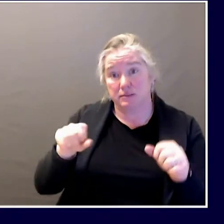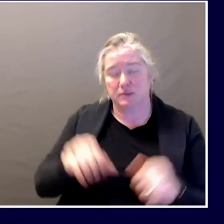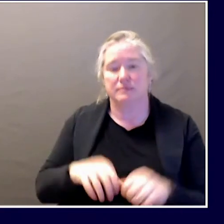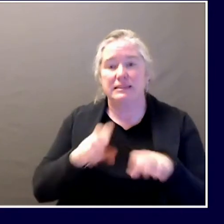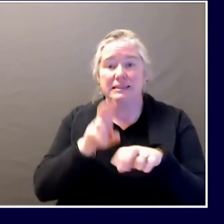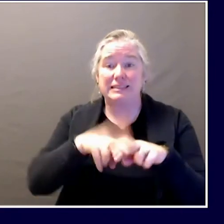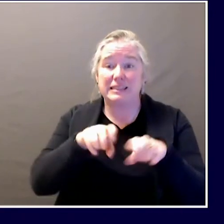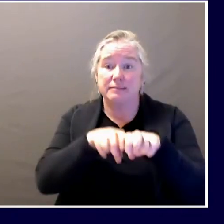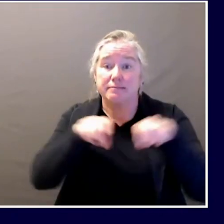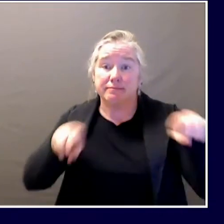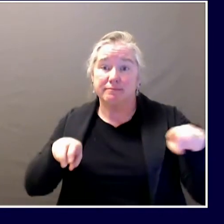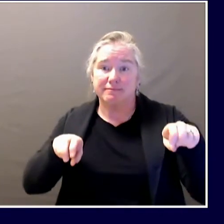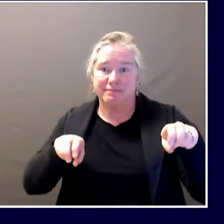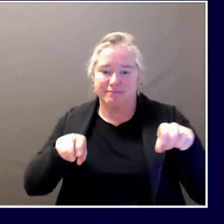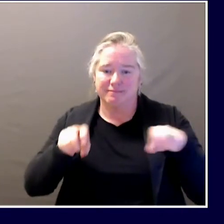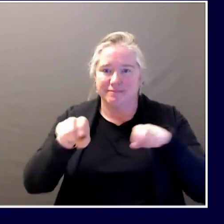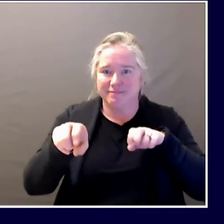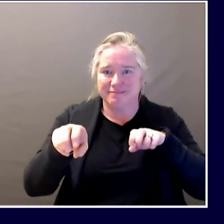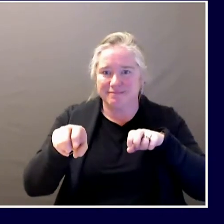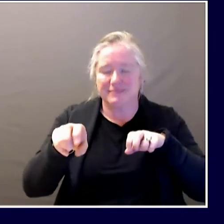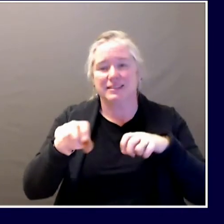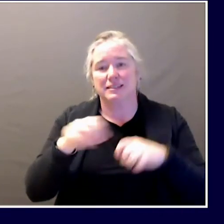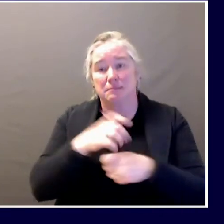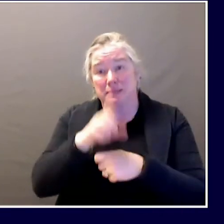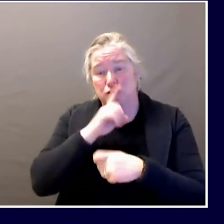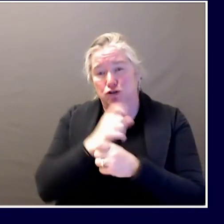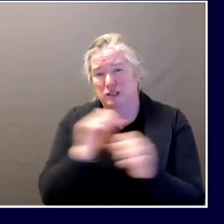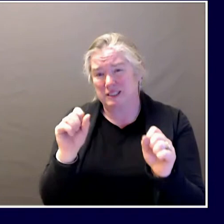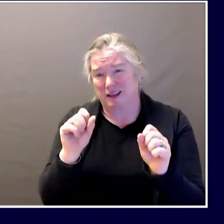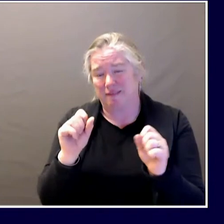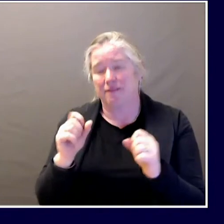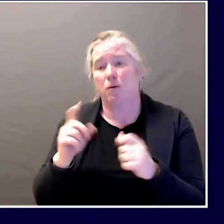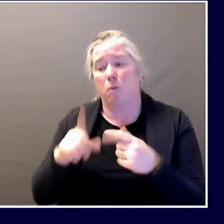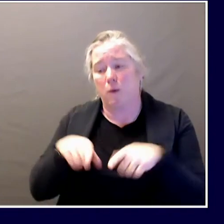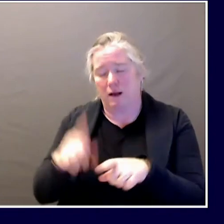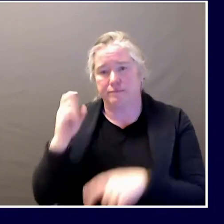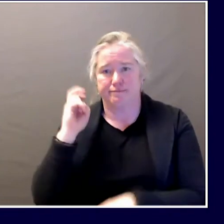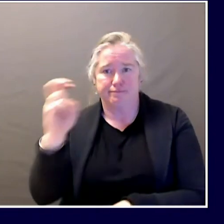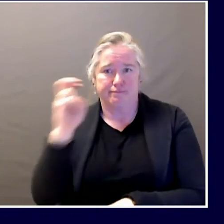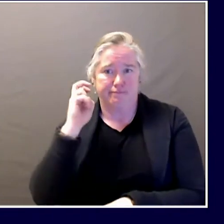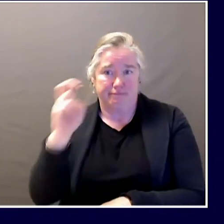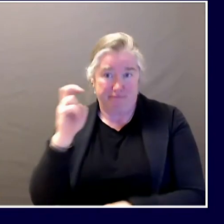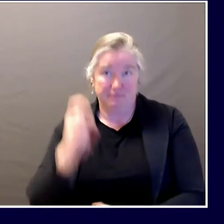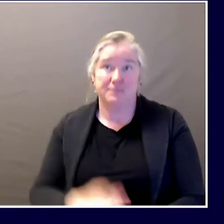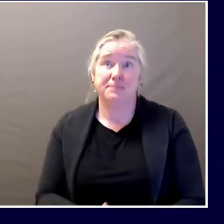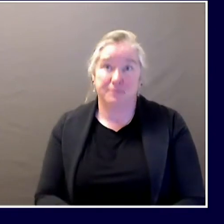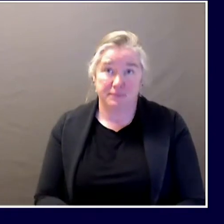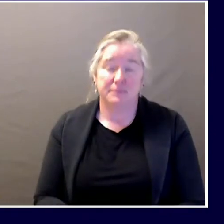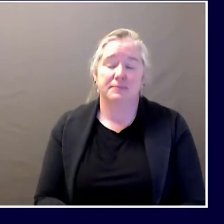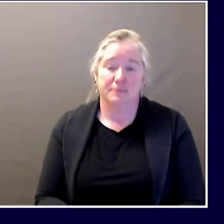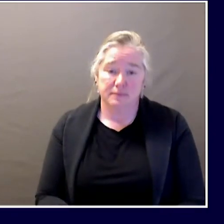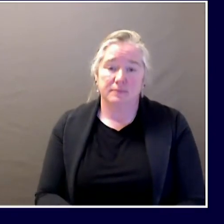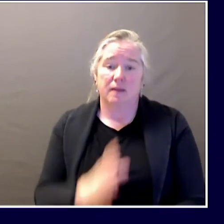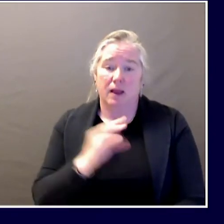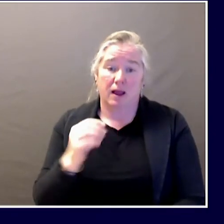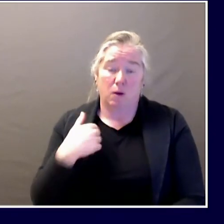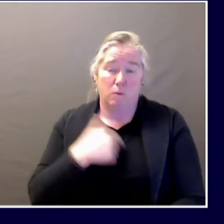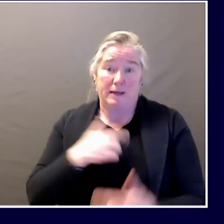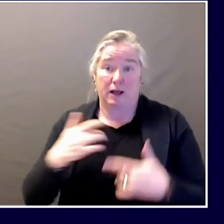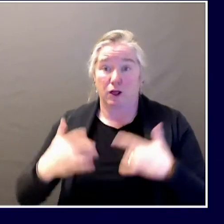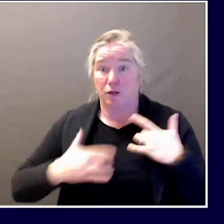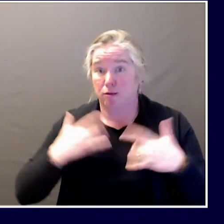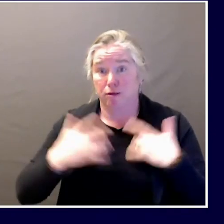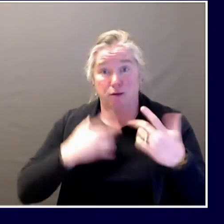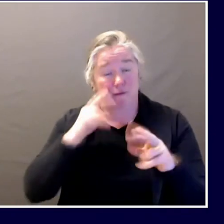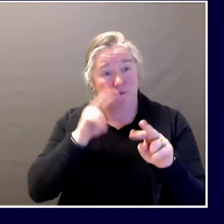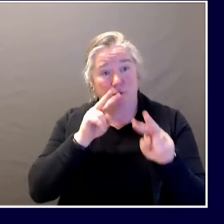the appropriate cleaning. So we will keep people safe as we get them to and from the vaccine clinics. And we look forward to the day when every worker